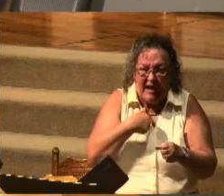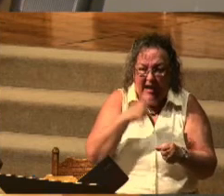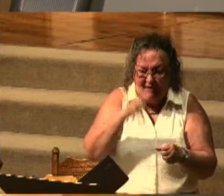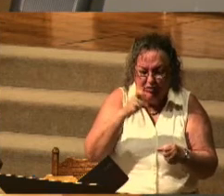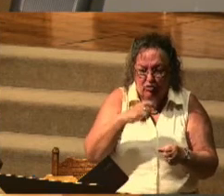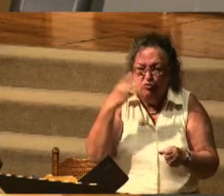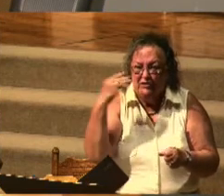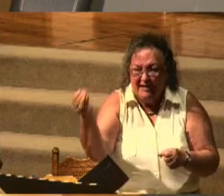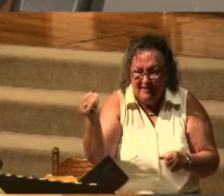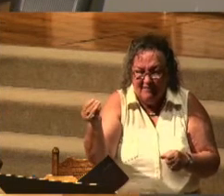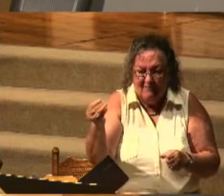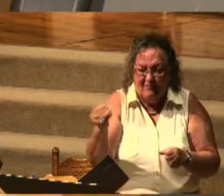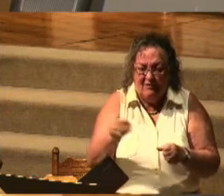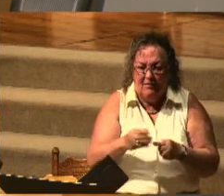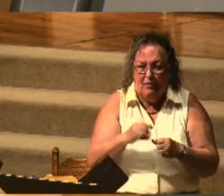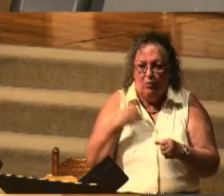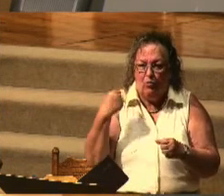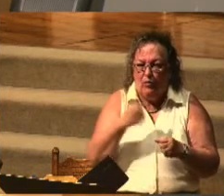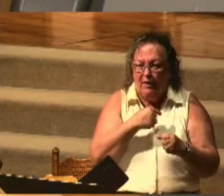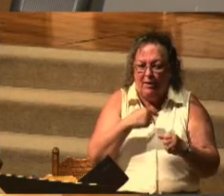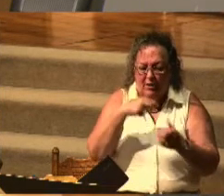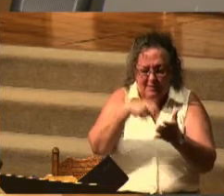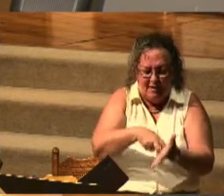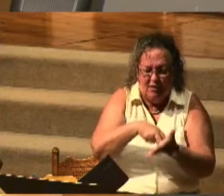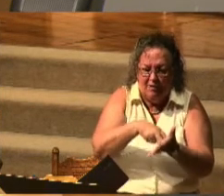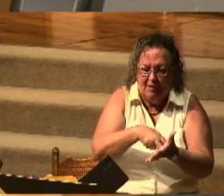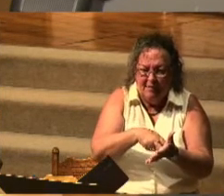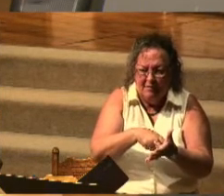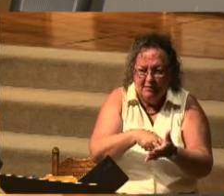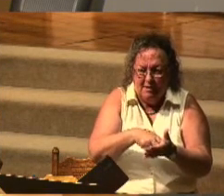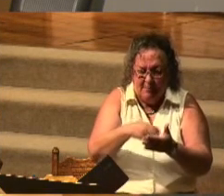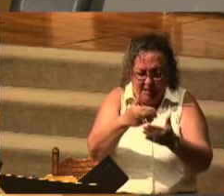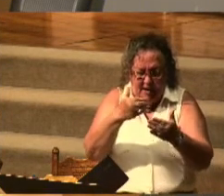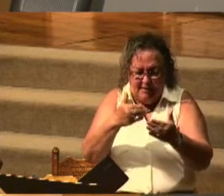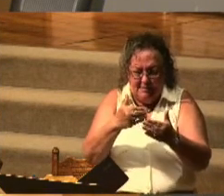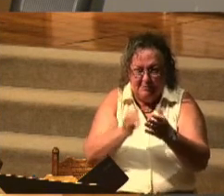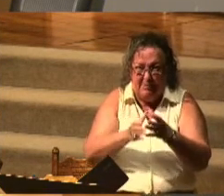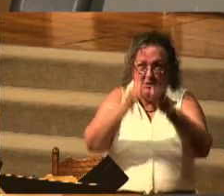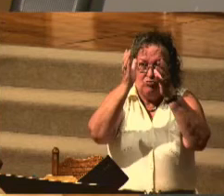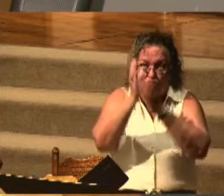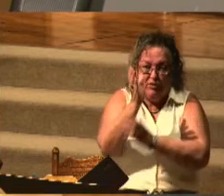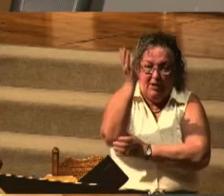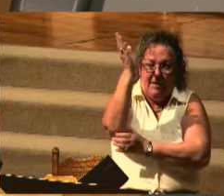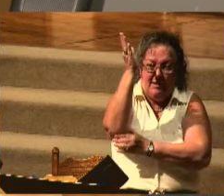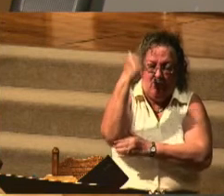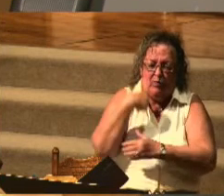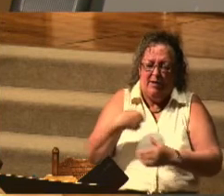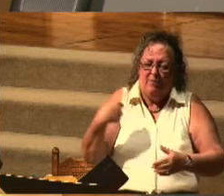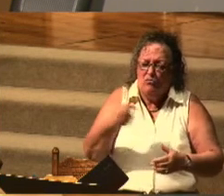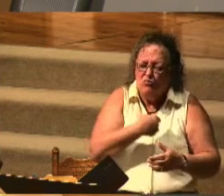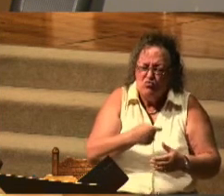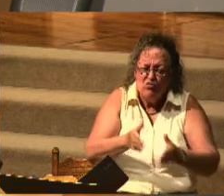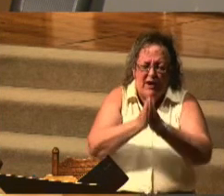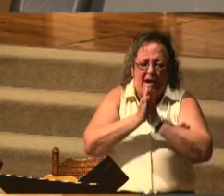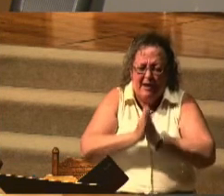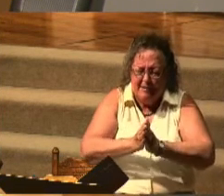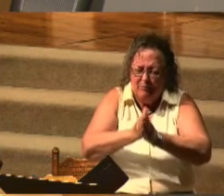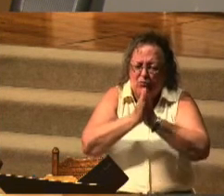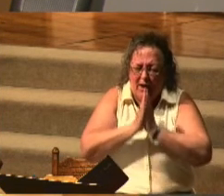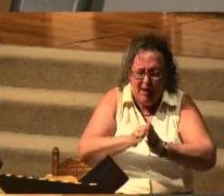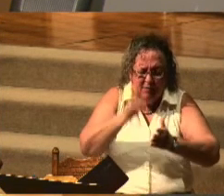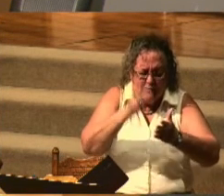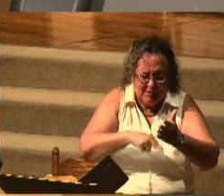here." And we got down on our knees behind the big tree, and we prayed and read some